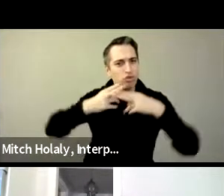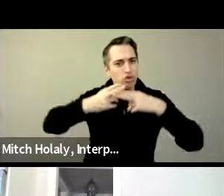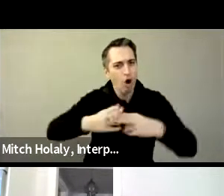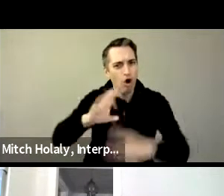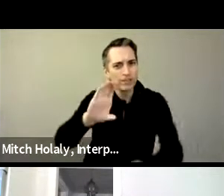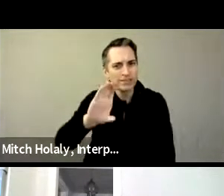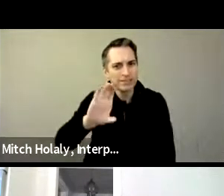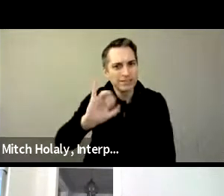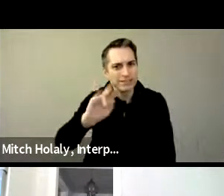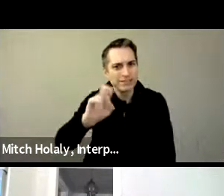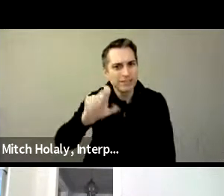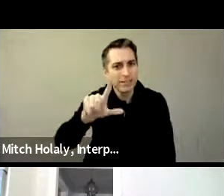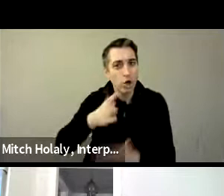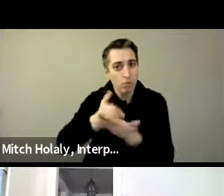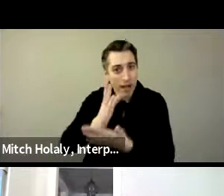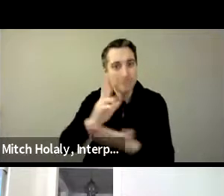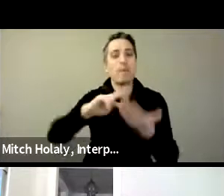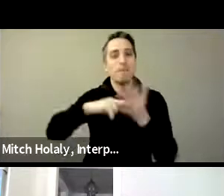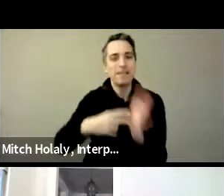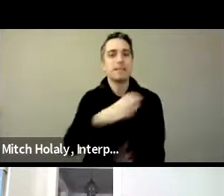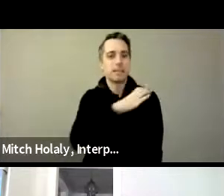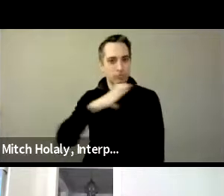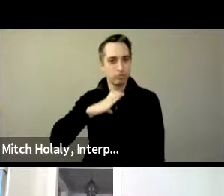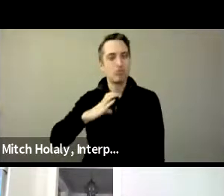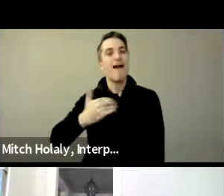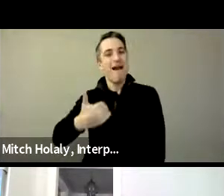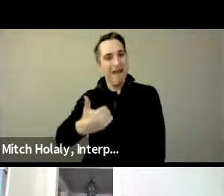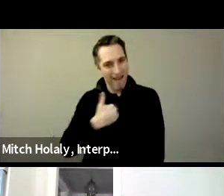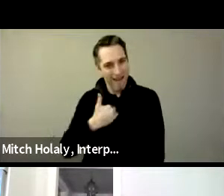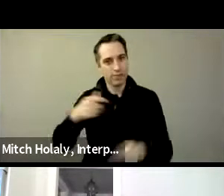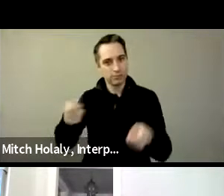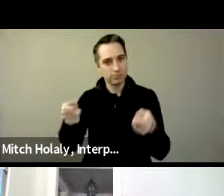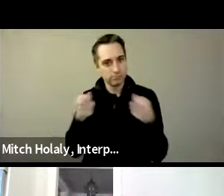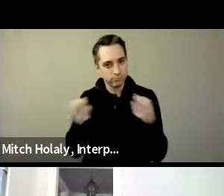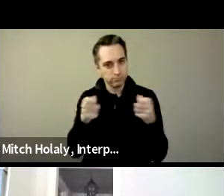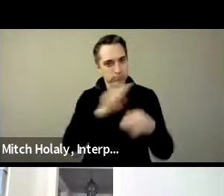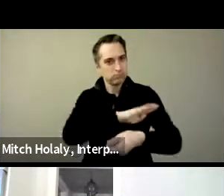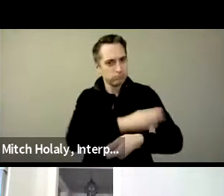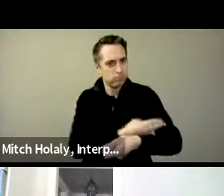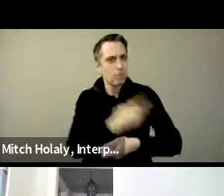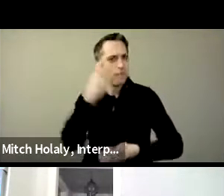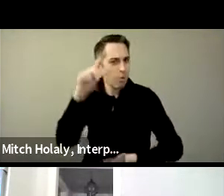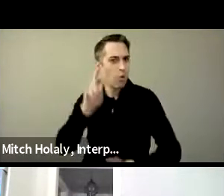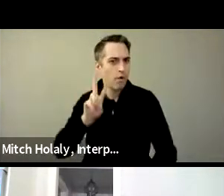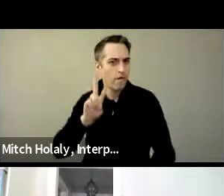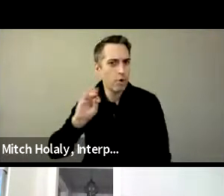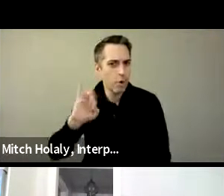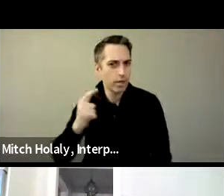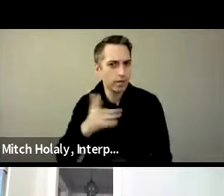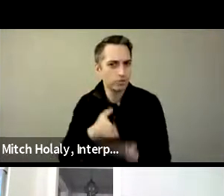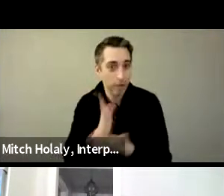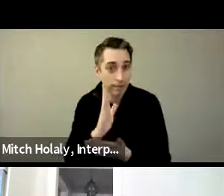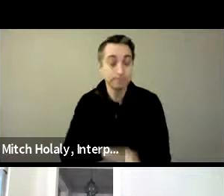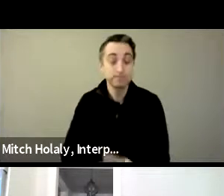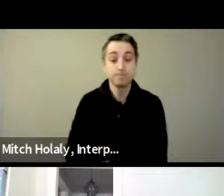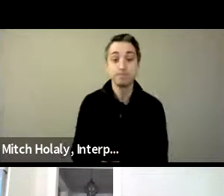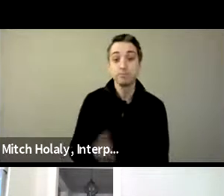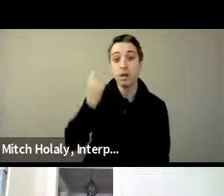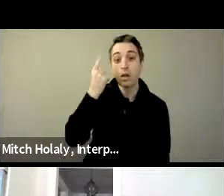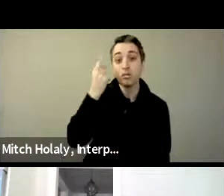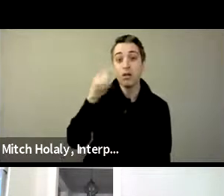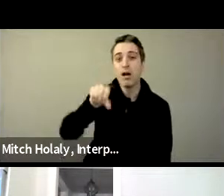jurisdiction over voting rights. The final document are the commission rules and department